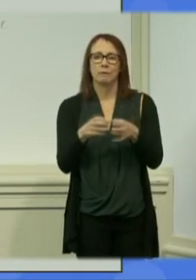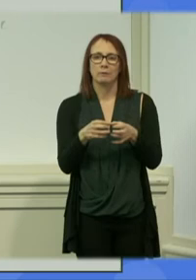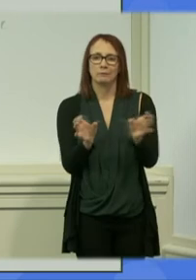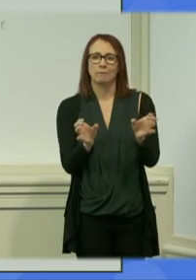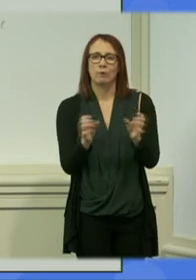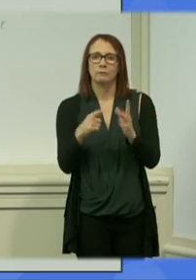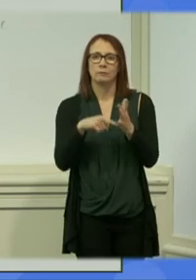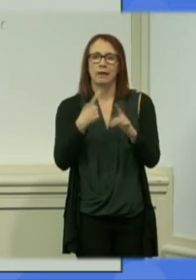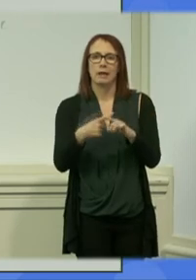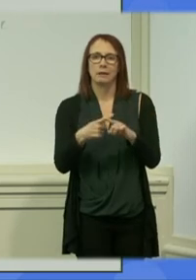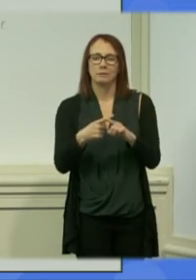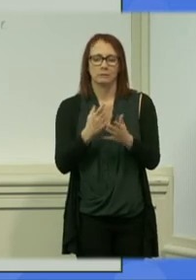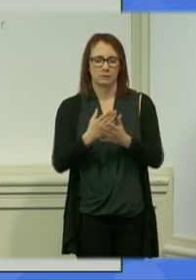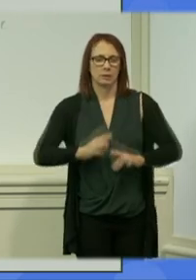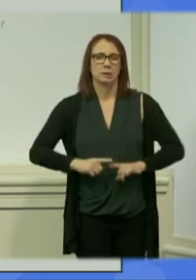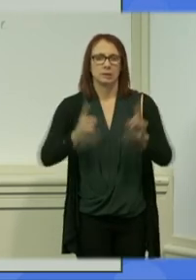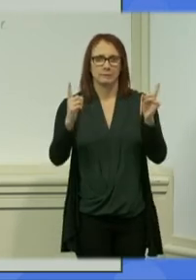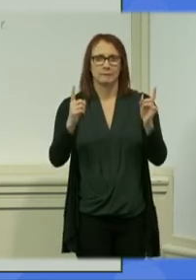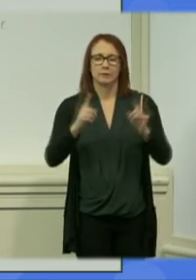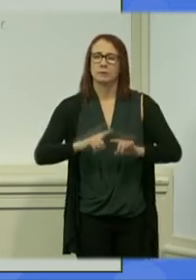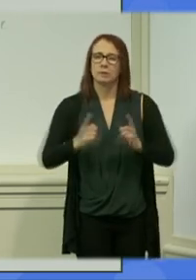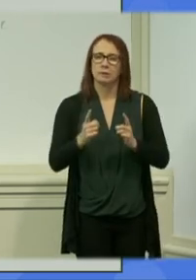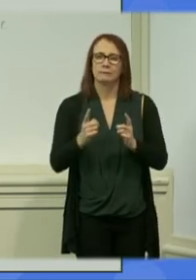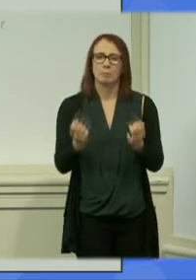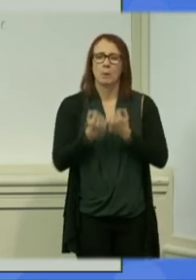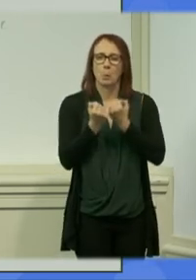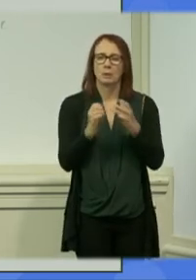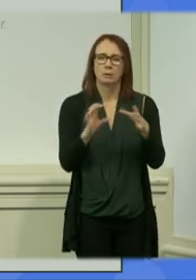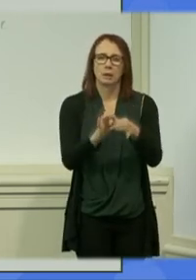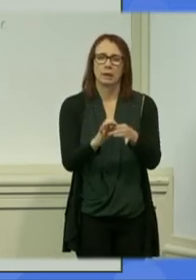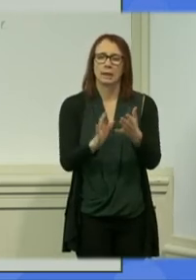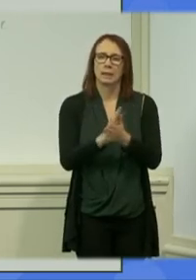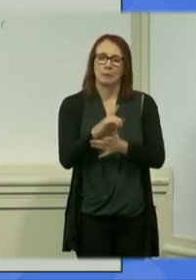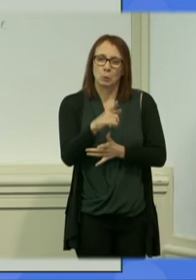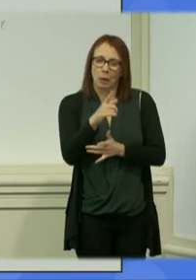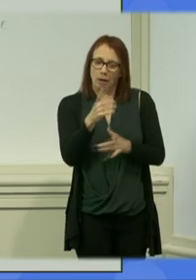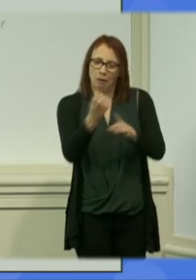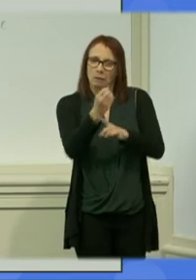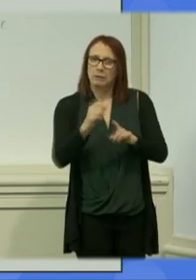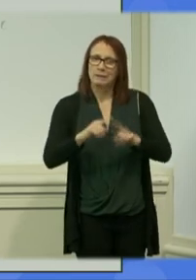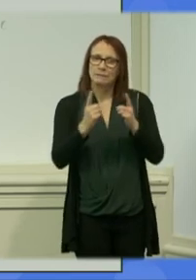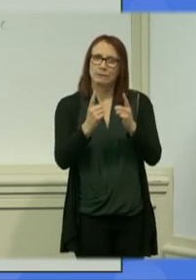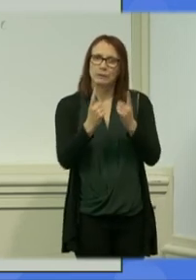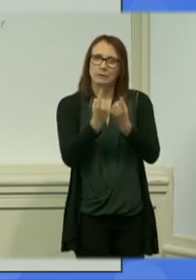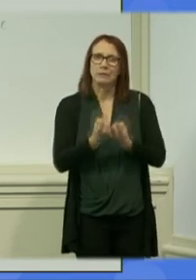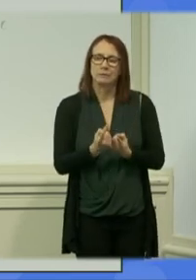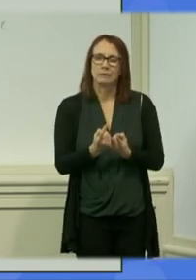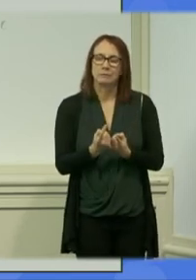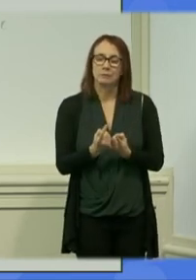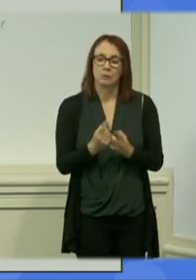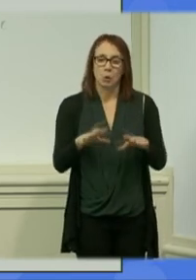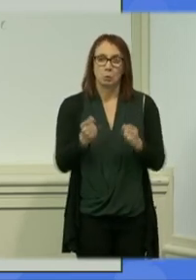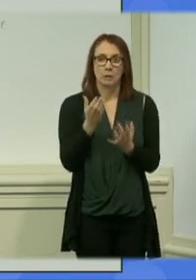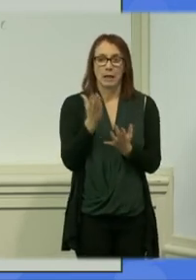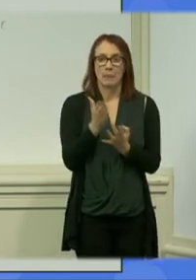They're fundamentally different. They've got different powers attaching to them, and it means that you can do different things with them. If I could perhaps start in the middle